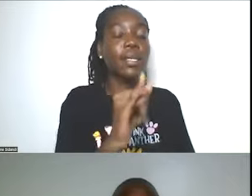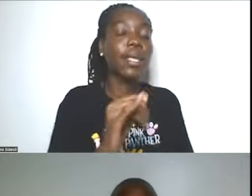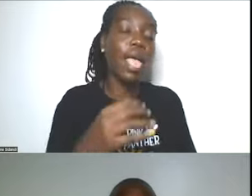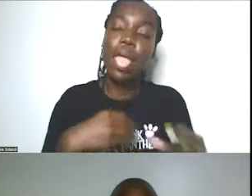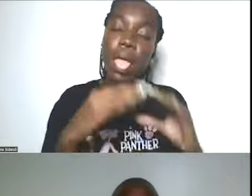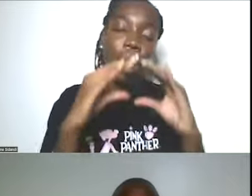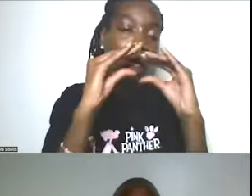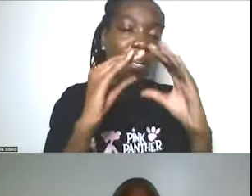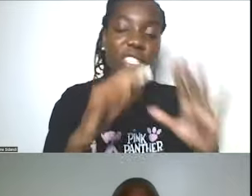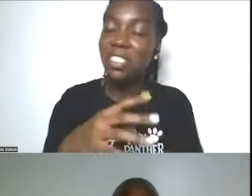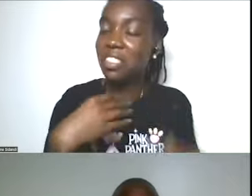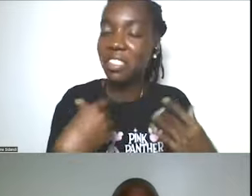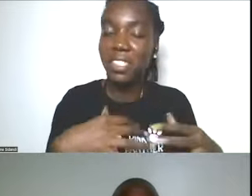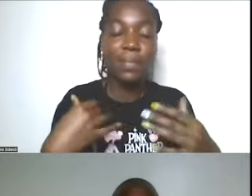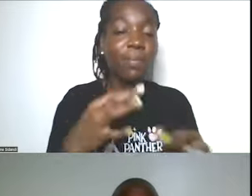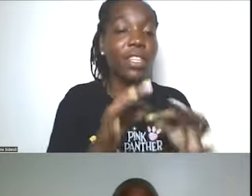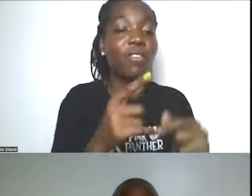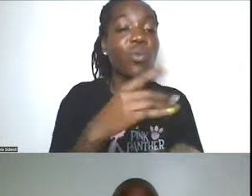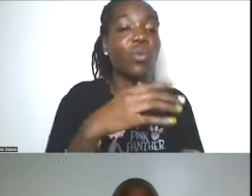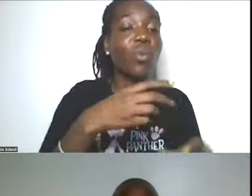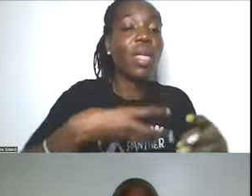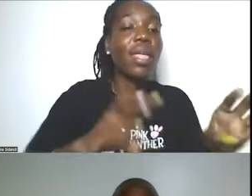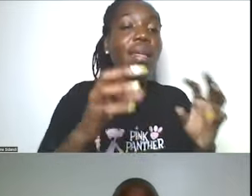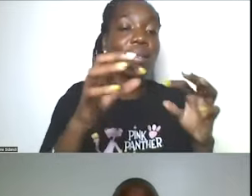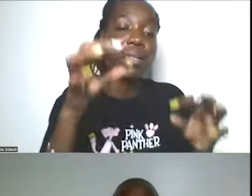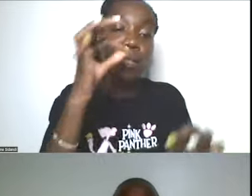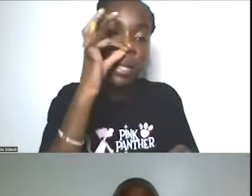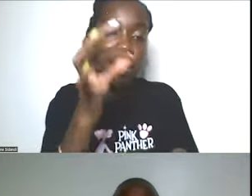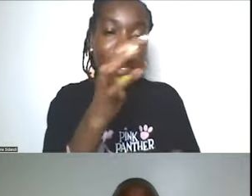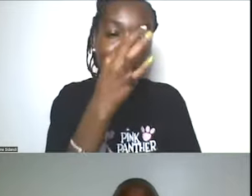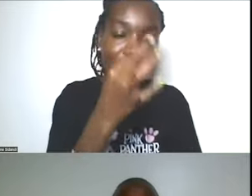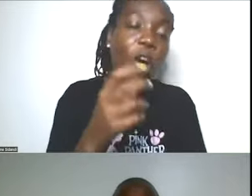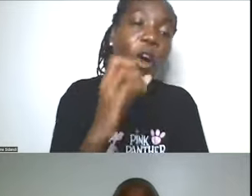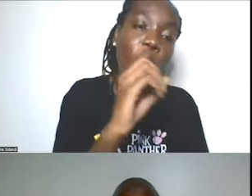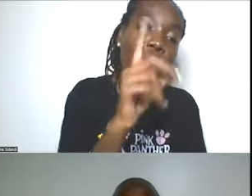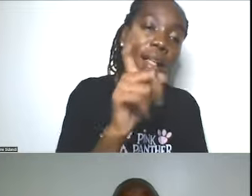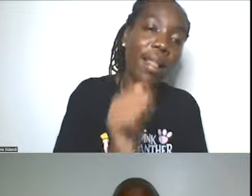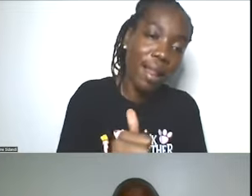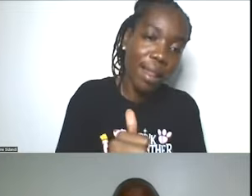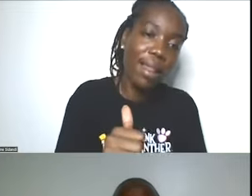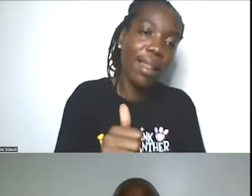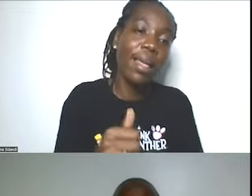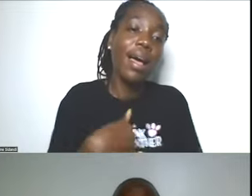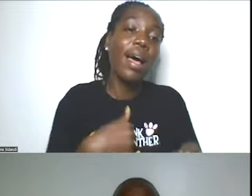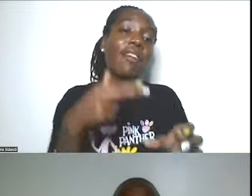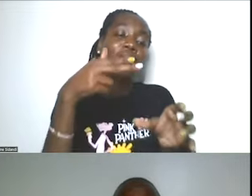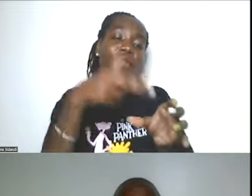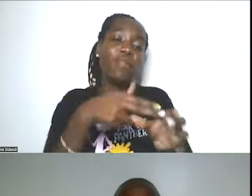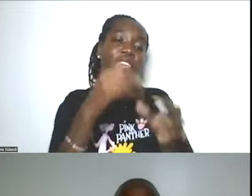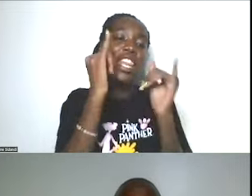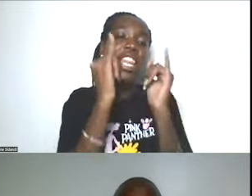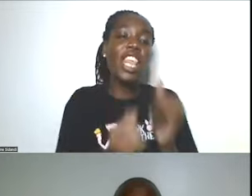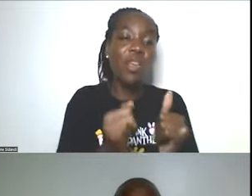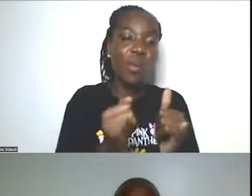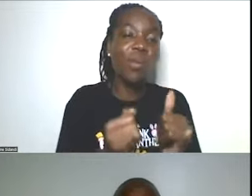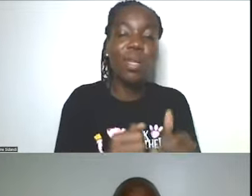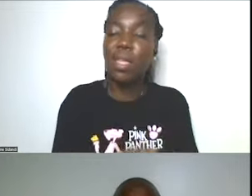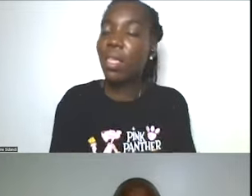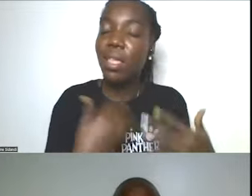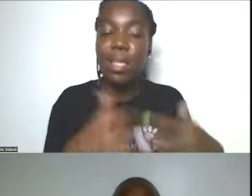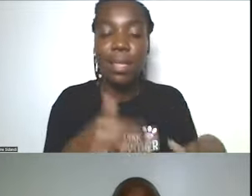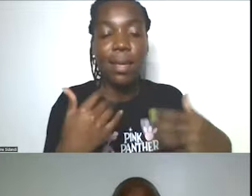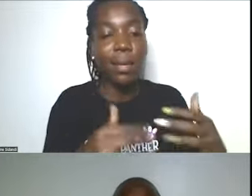way to Nyeri, Nanyuki, Kirinyaga, at Ola Kambiti, there's a new petrol station, Ola Kambiti. As you go down or if you come back